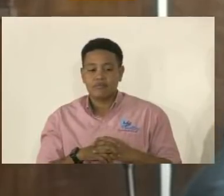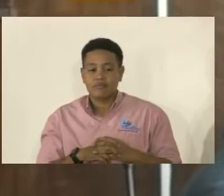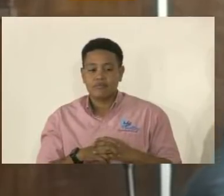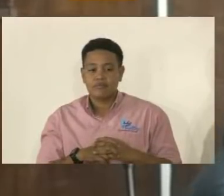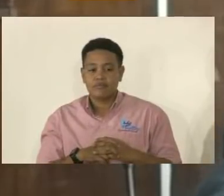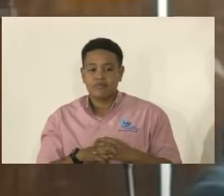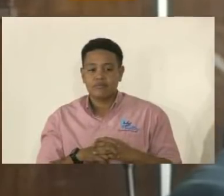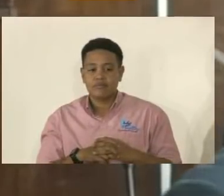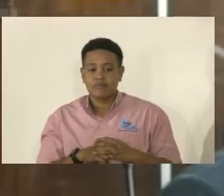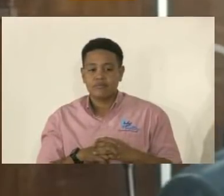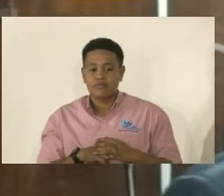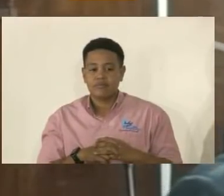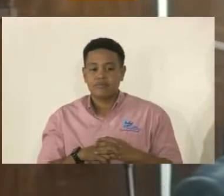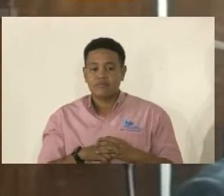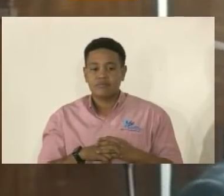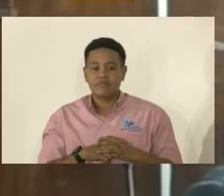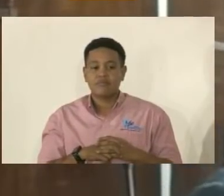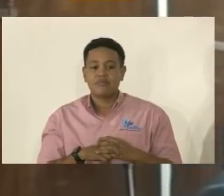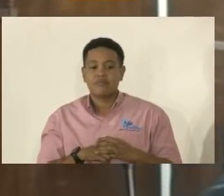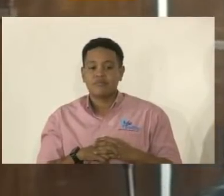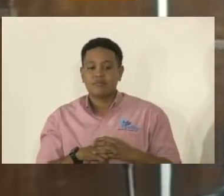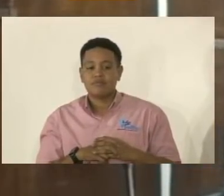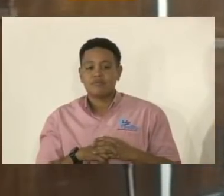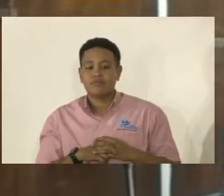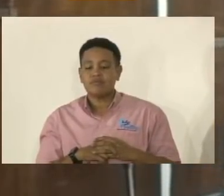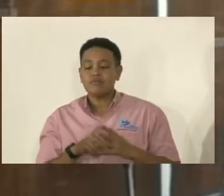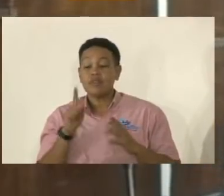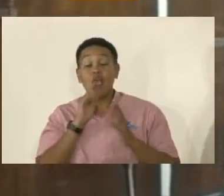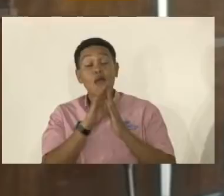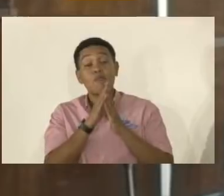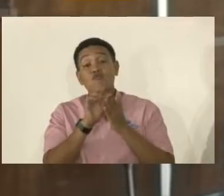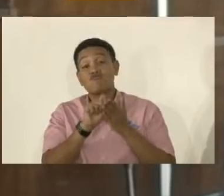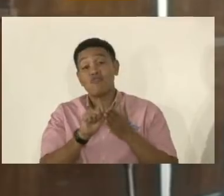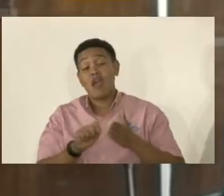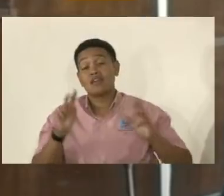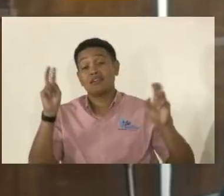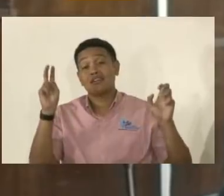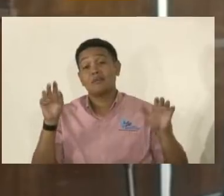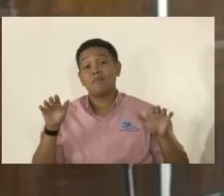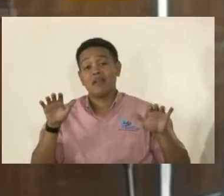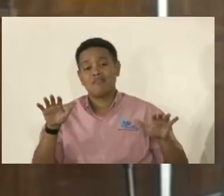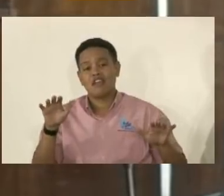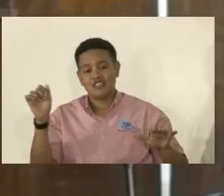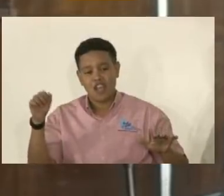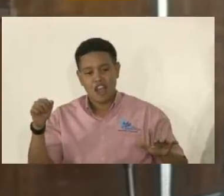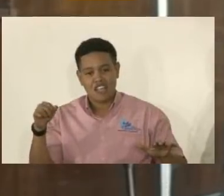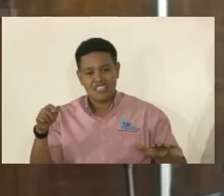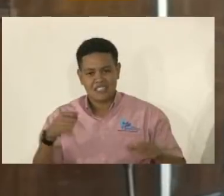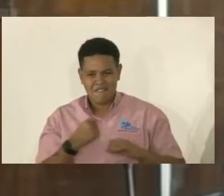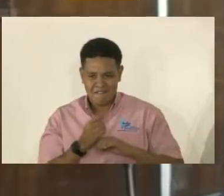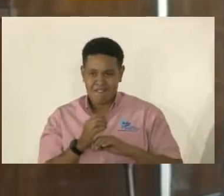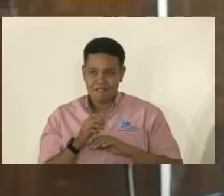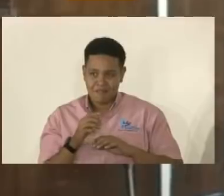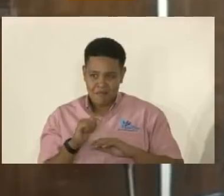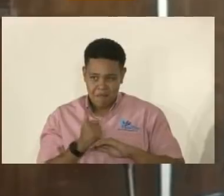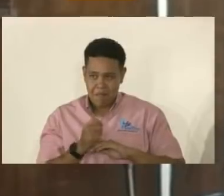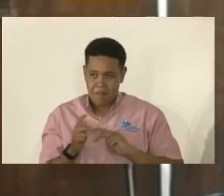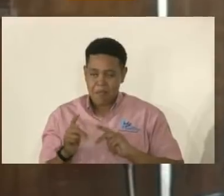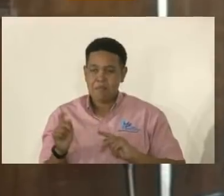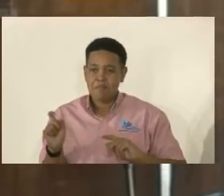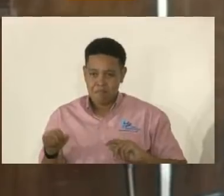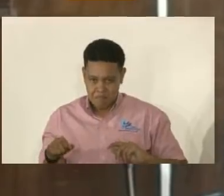wrote a book titled Manufacturing Consent. And it's just about that. But Mr.